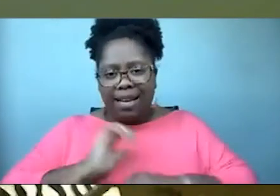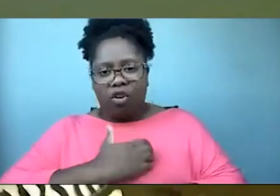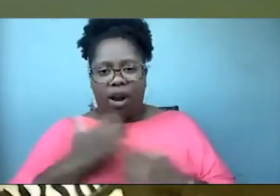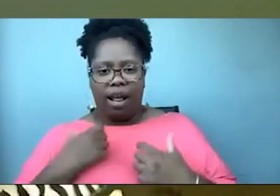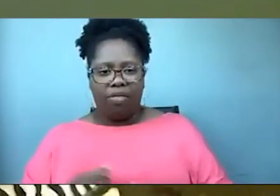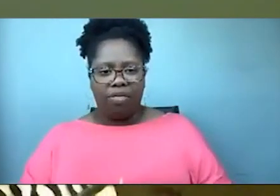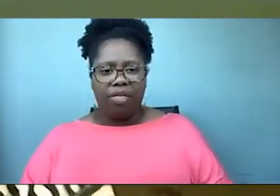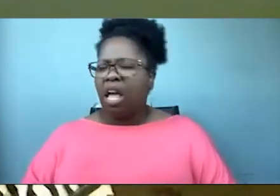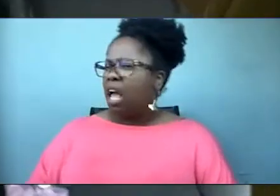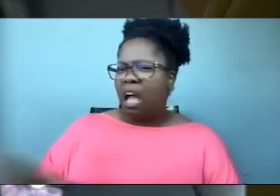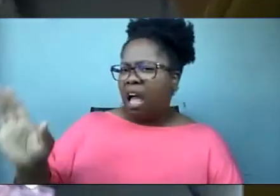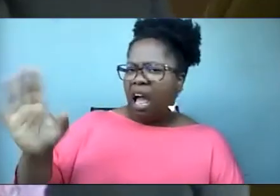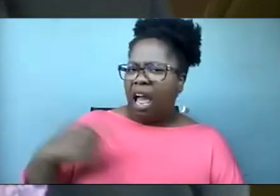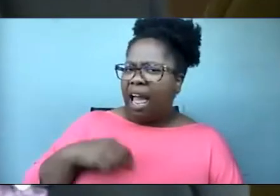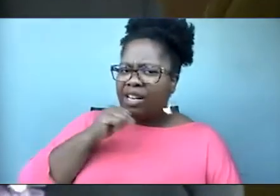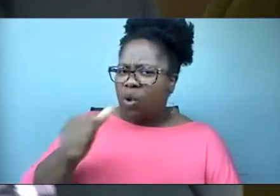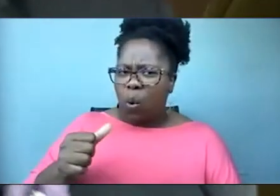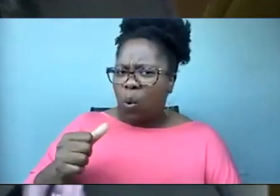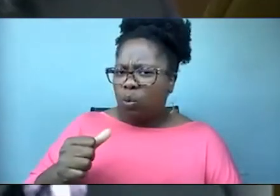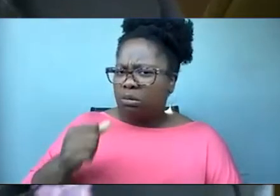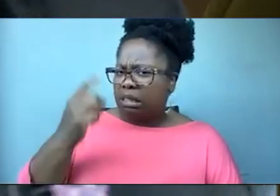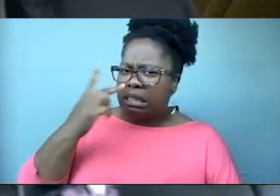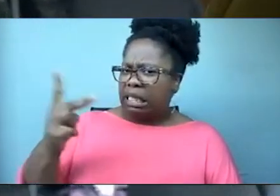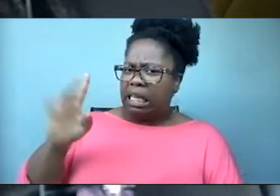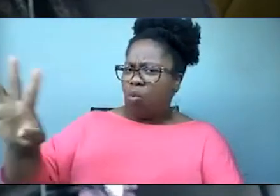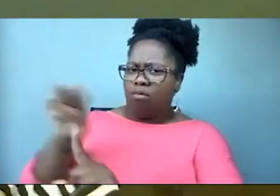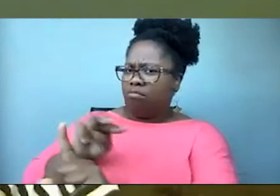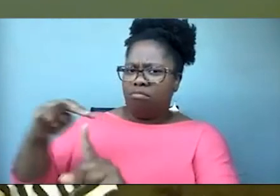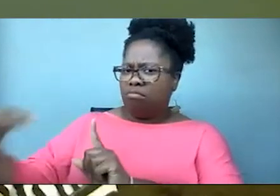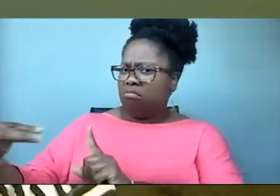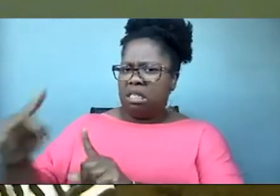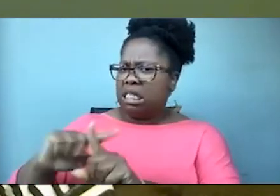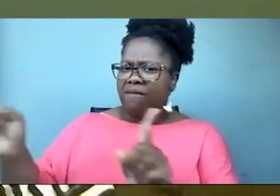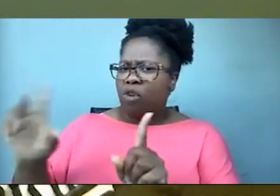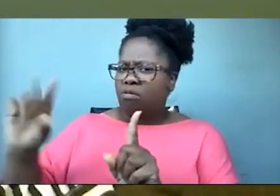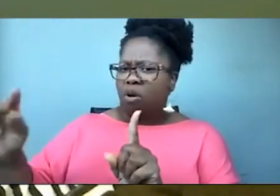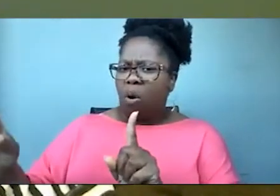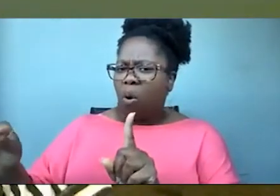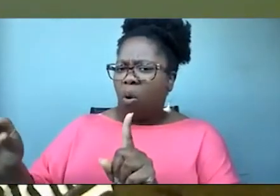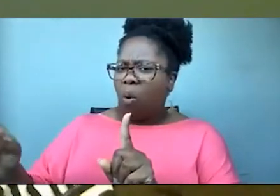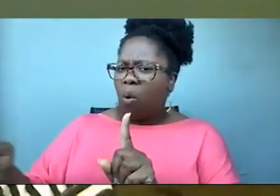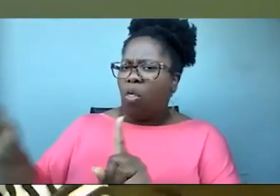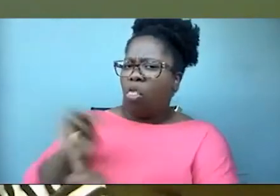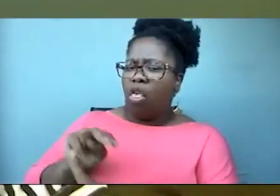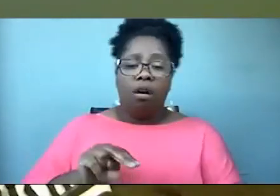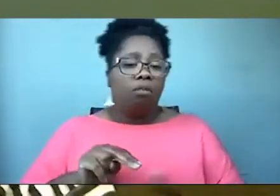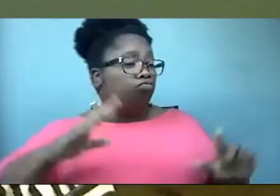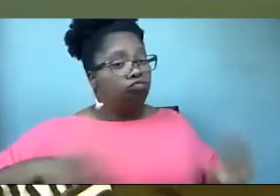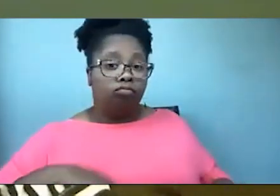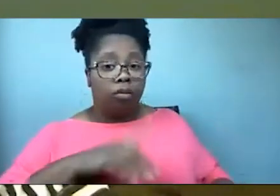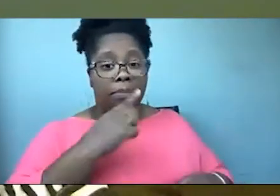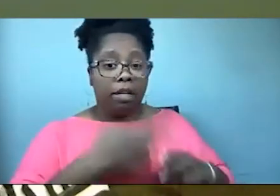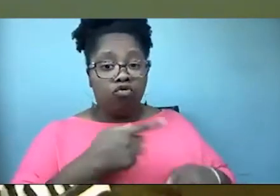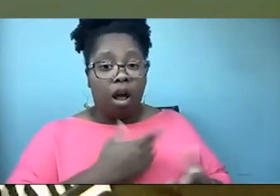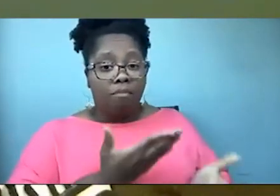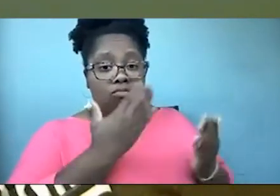what was already being said. Well, no one had talked about it, so I brought it up. Yeah, I don't think we were saying, I think we talked very explicitly about policy and legislation